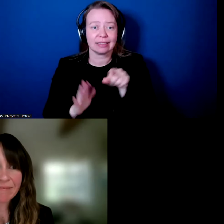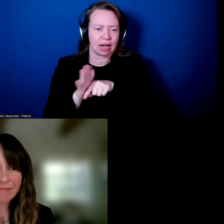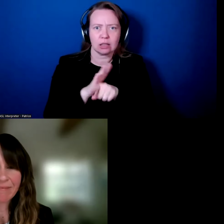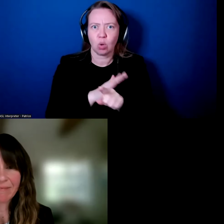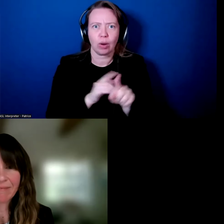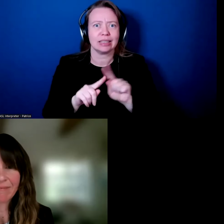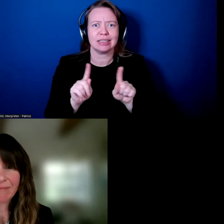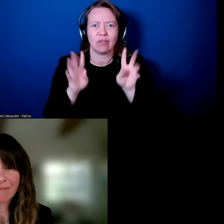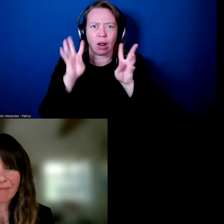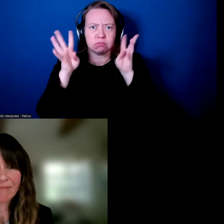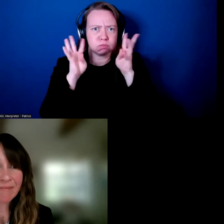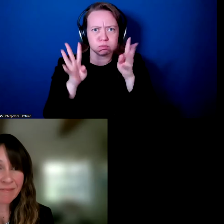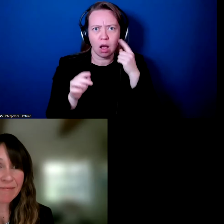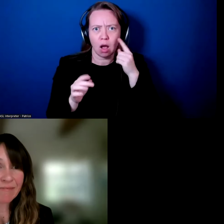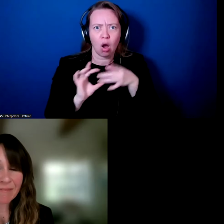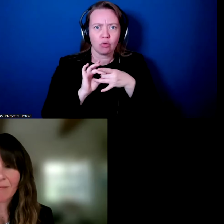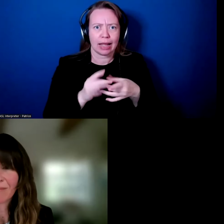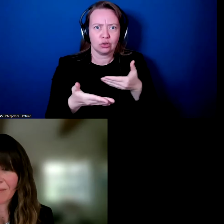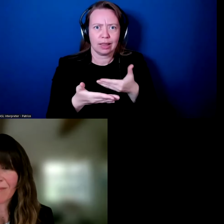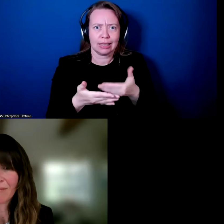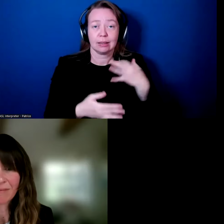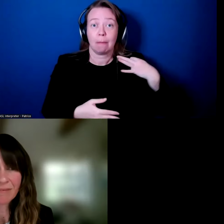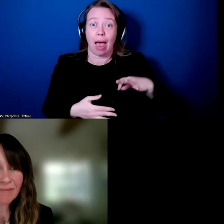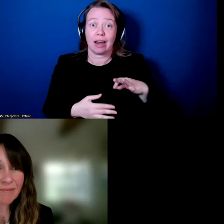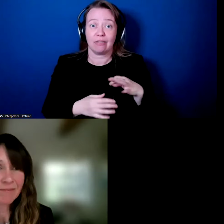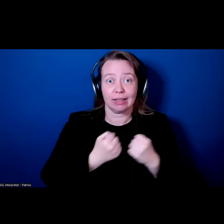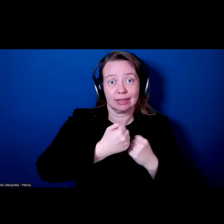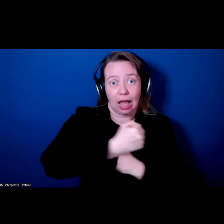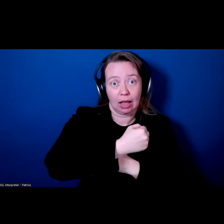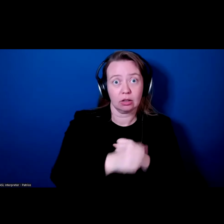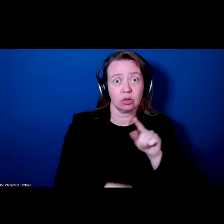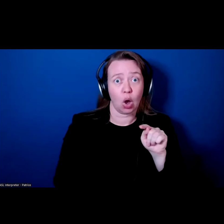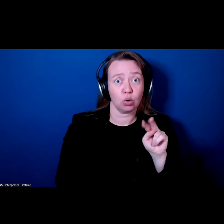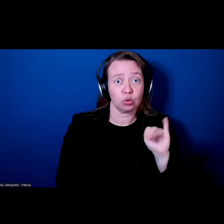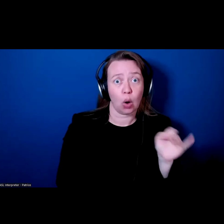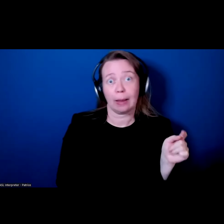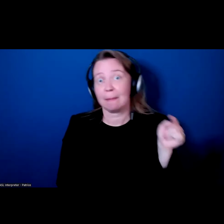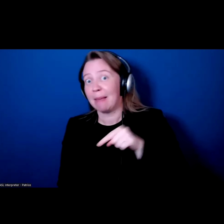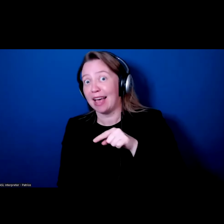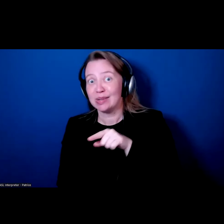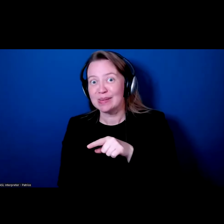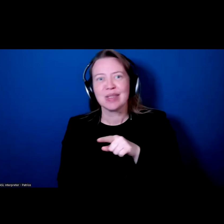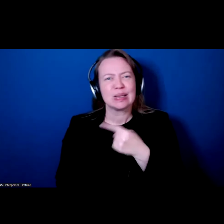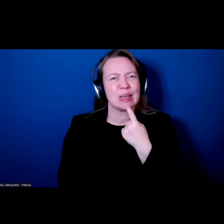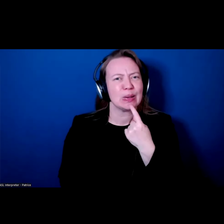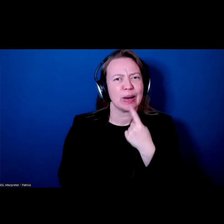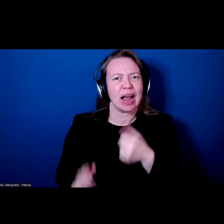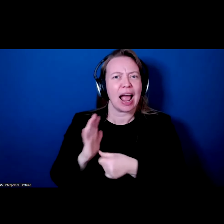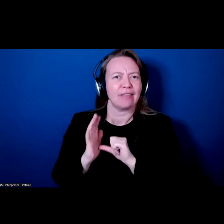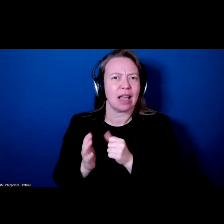initiatives around these benefit structures. So, Tony, I'm going to come back to you. You were just noting some of